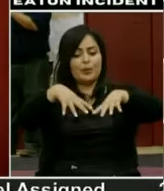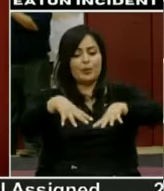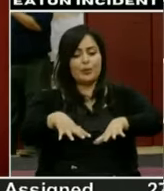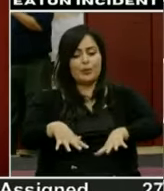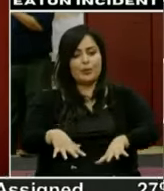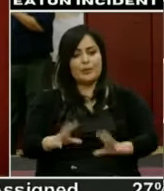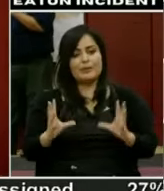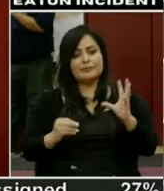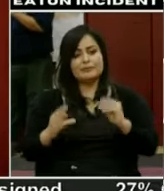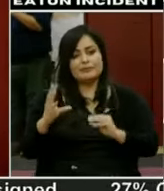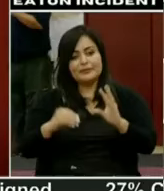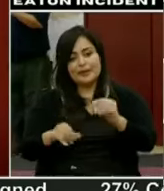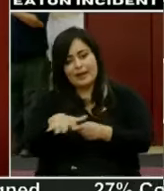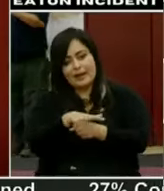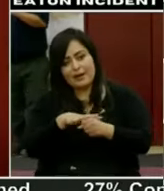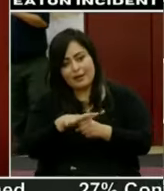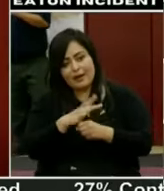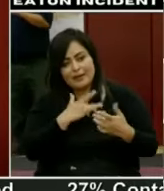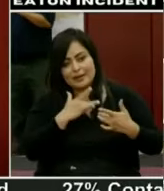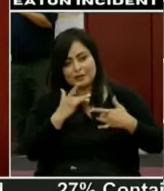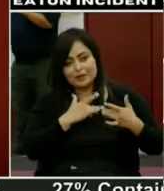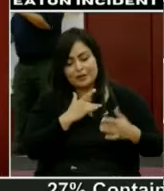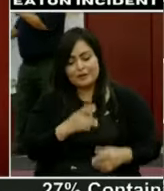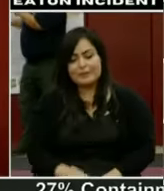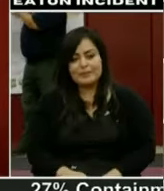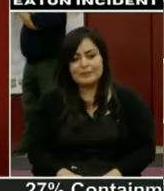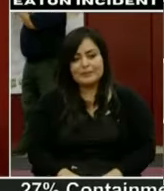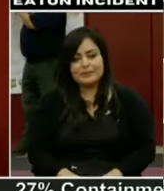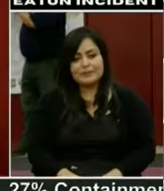far as concerns. We're also working to